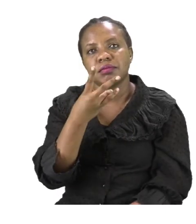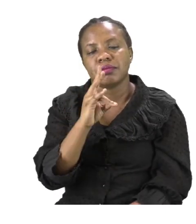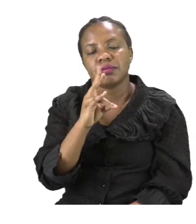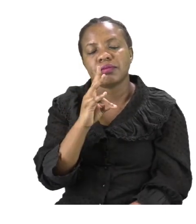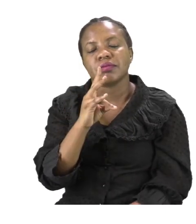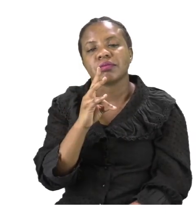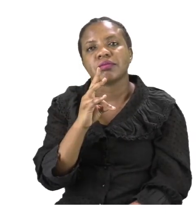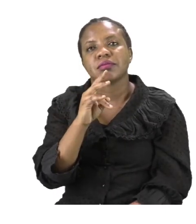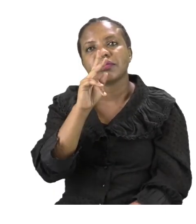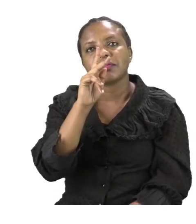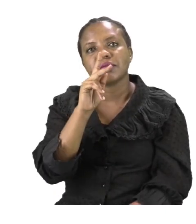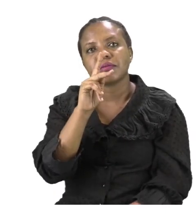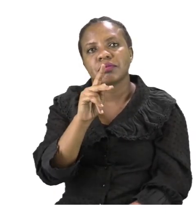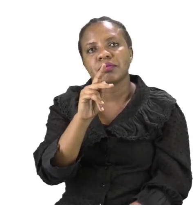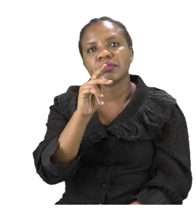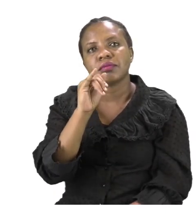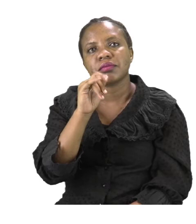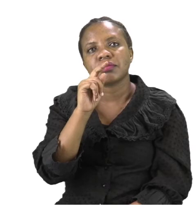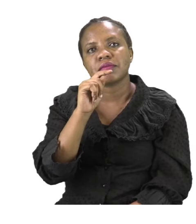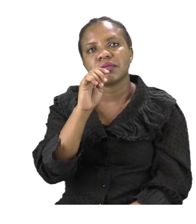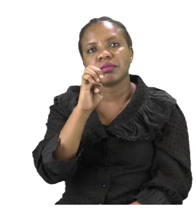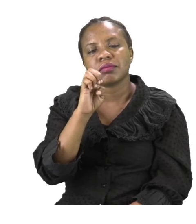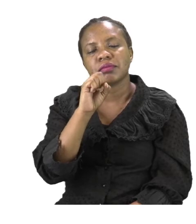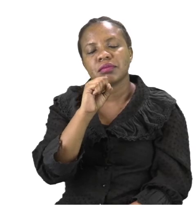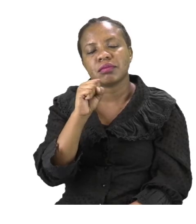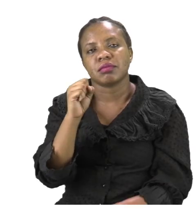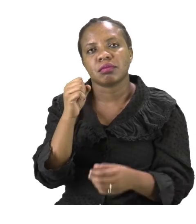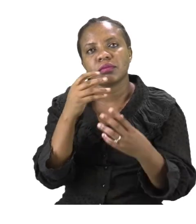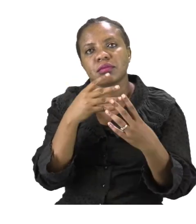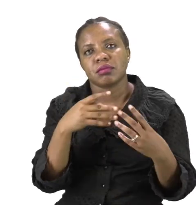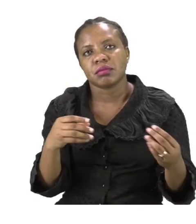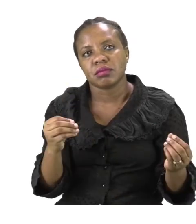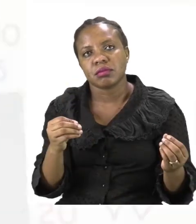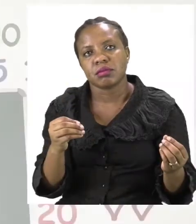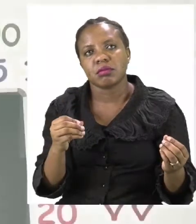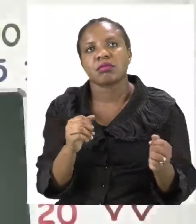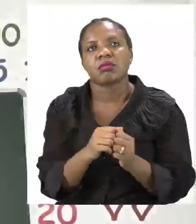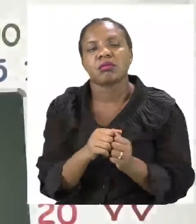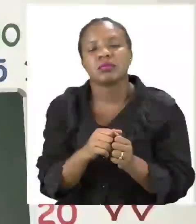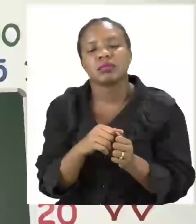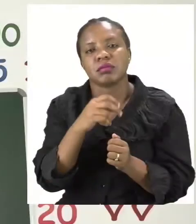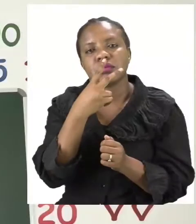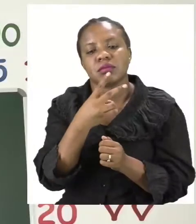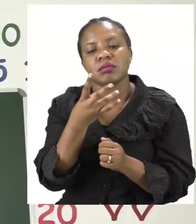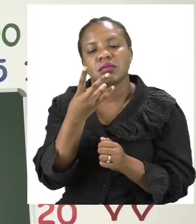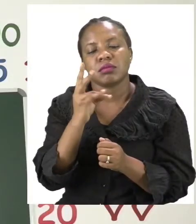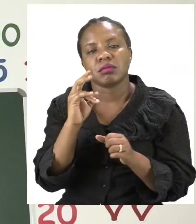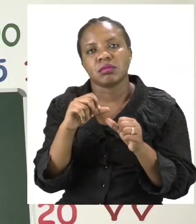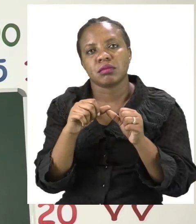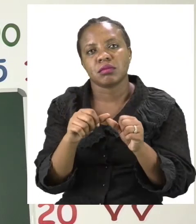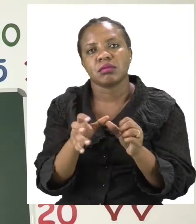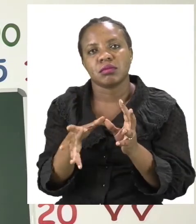How many kites were flying before? So now that we know the problem, we want